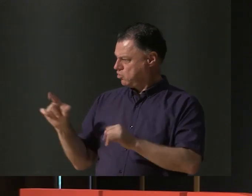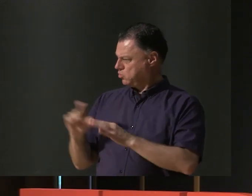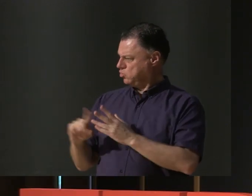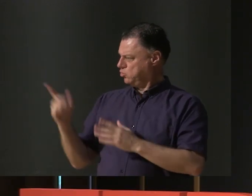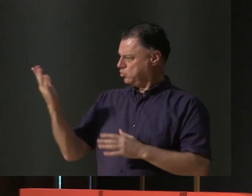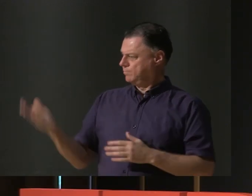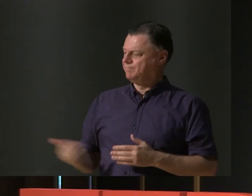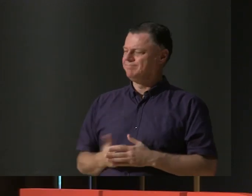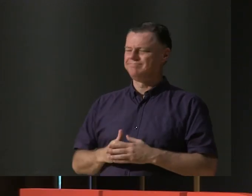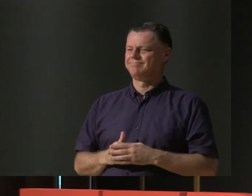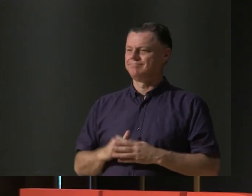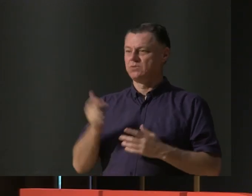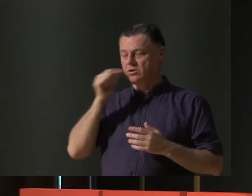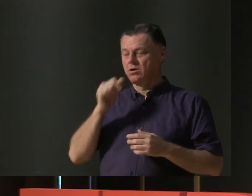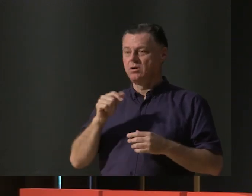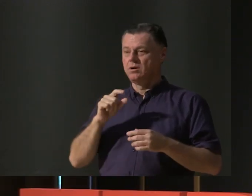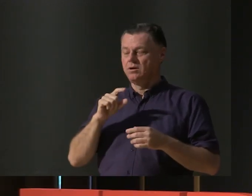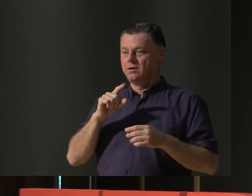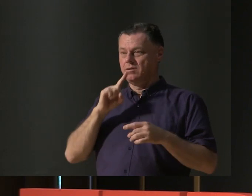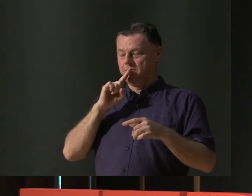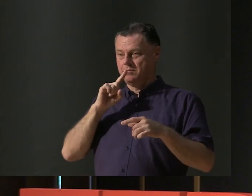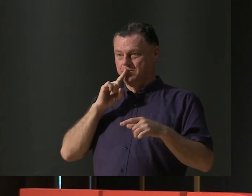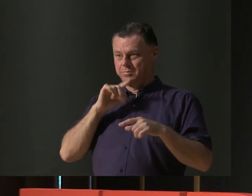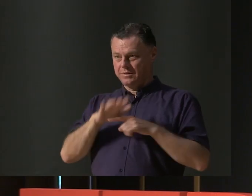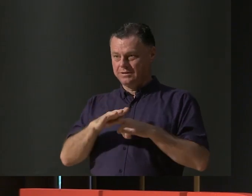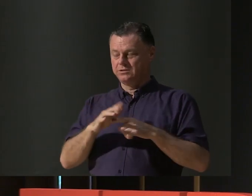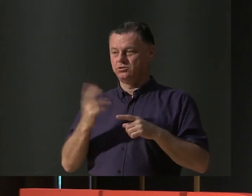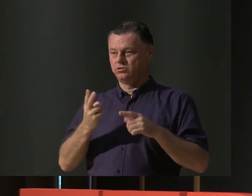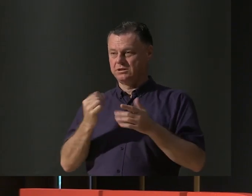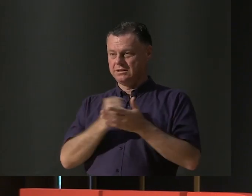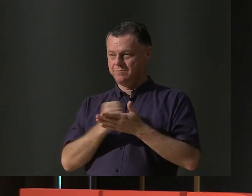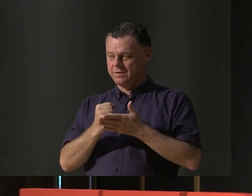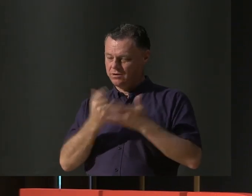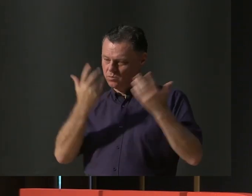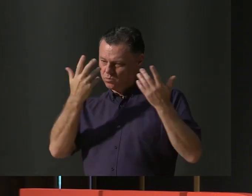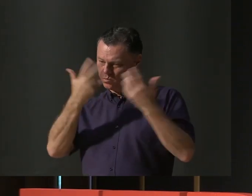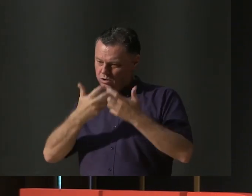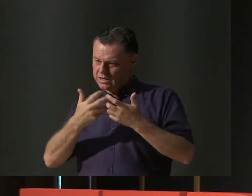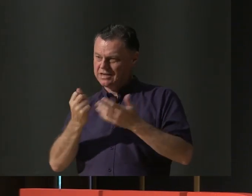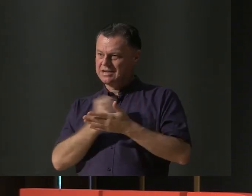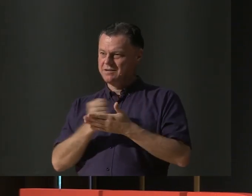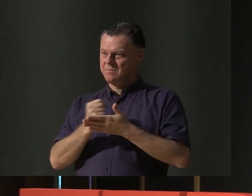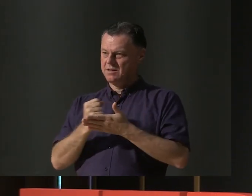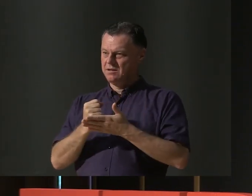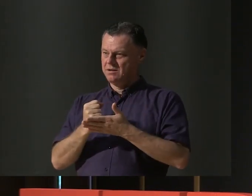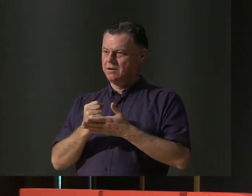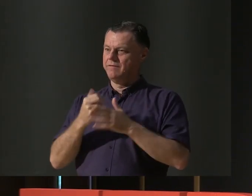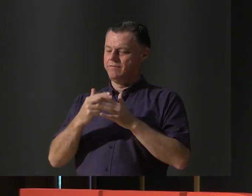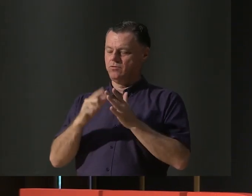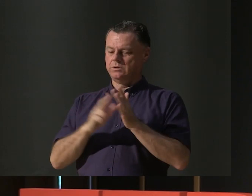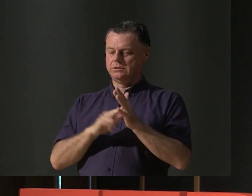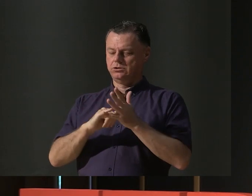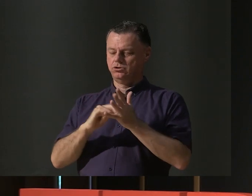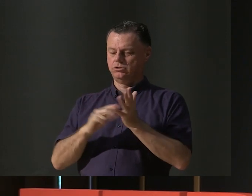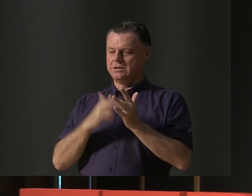Blood sugar levels are numbers that are monitored to correctly dose medication. And that's all they are, numbers. They're